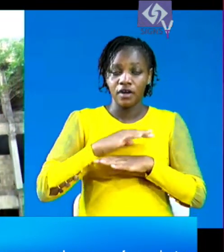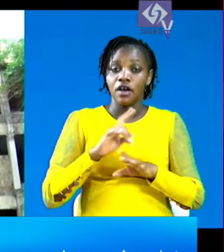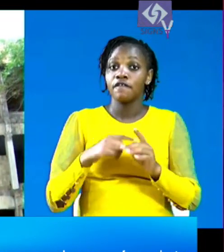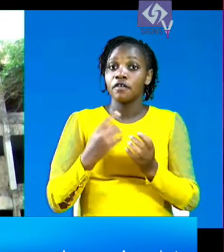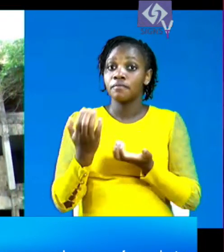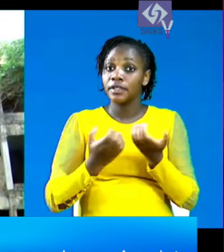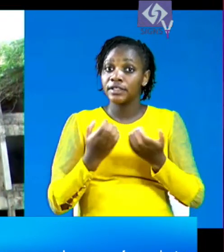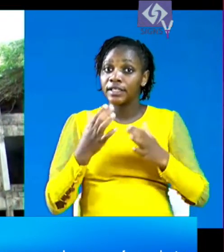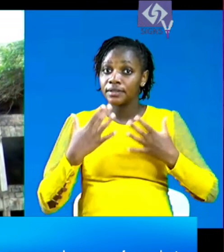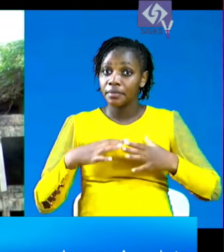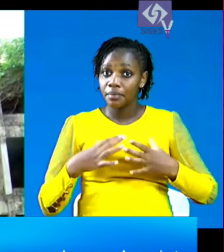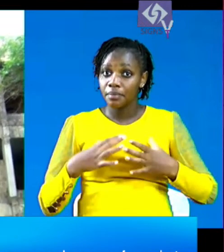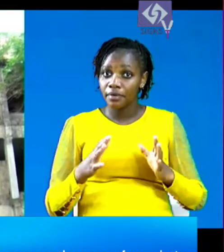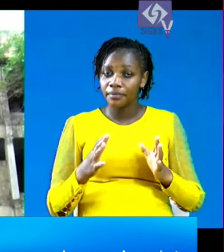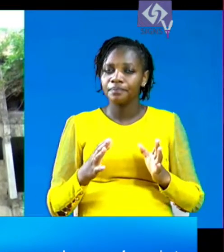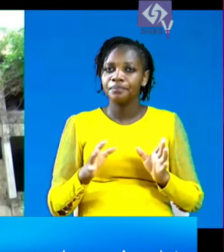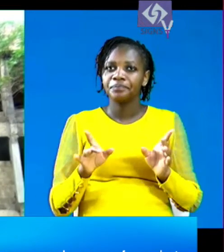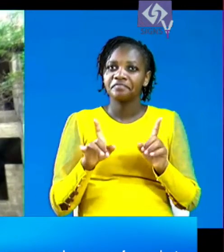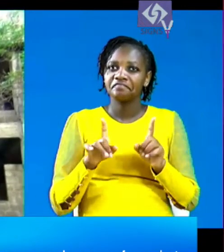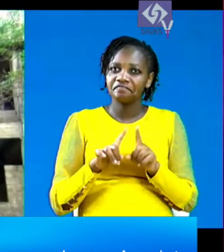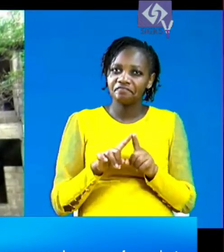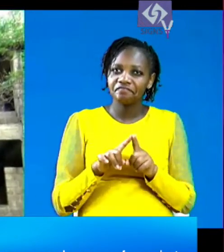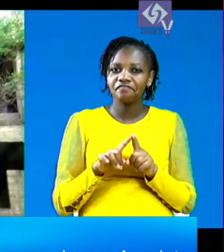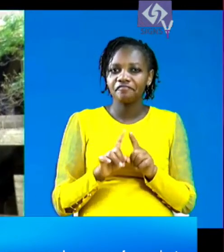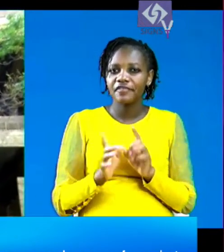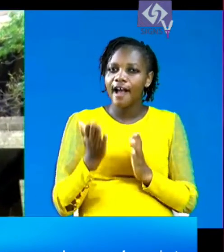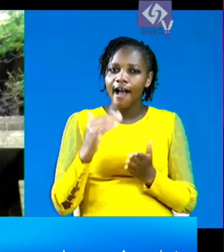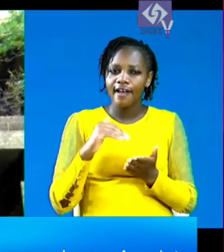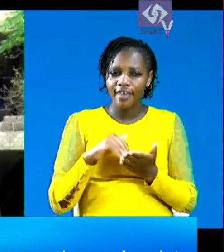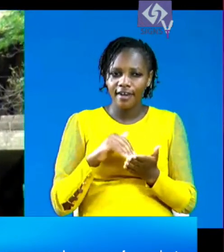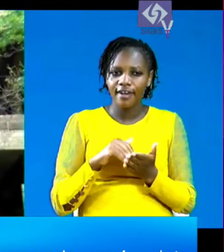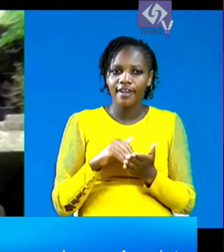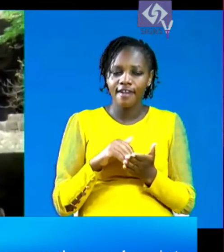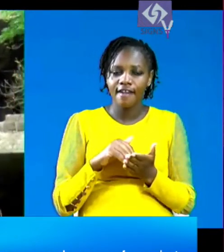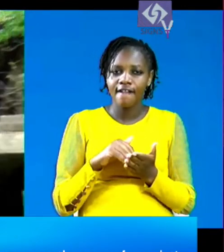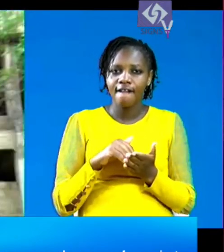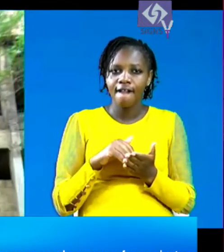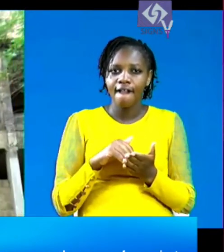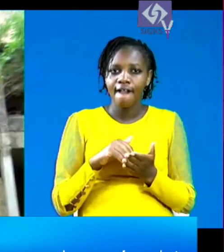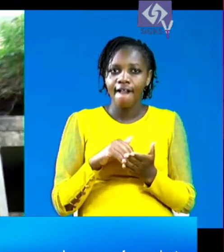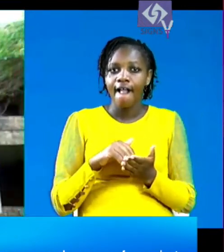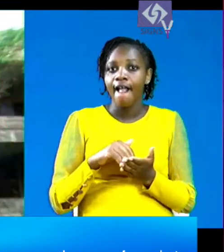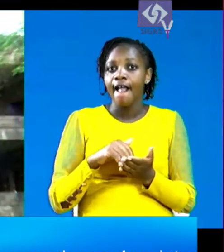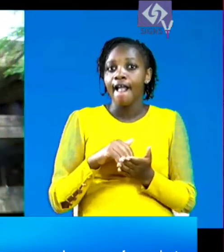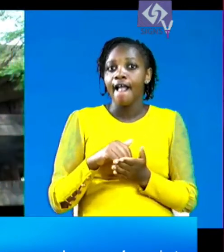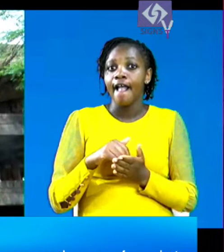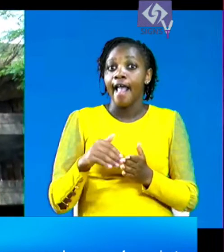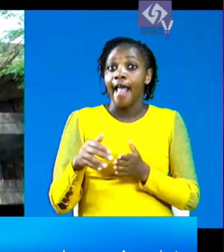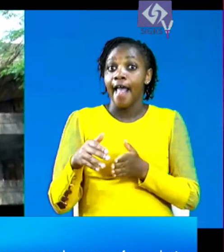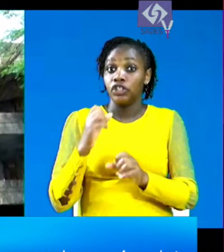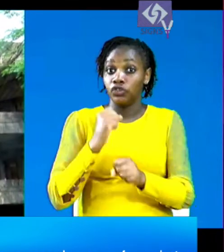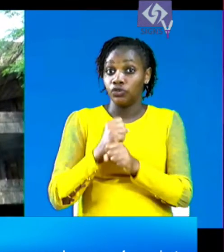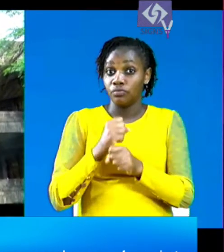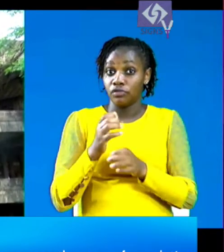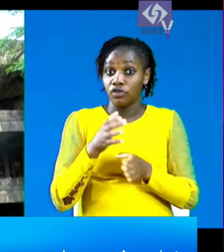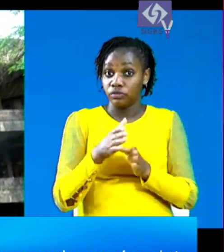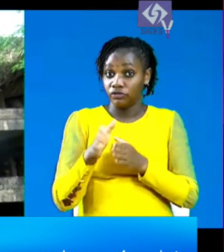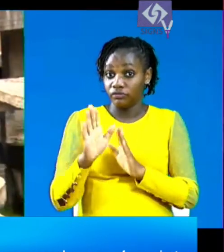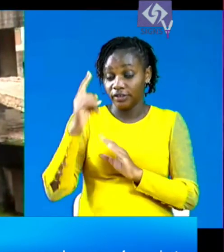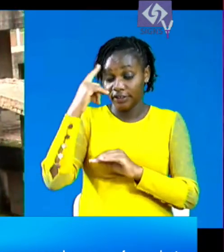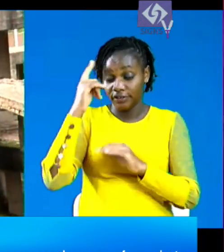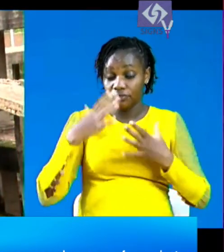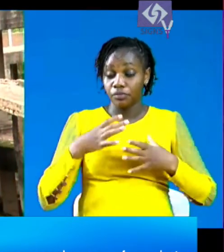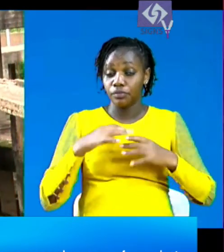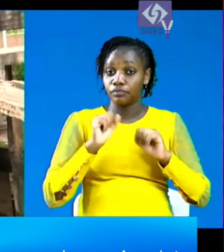business people, and again add on to the employment opportunities for people. In Lower